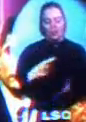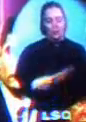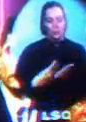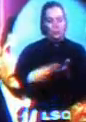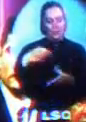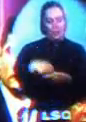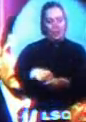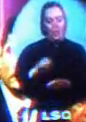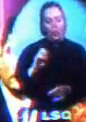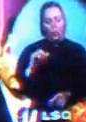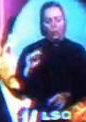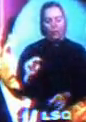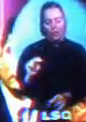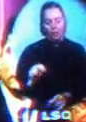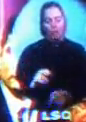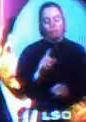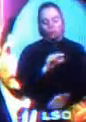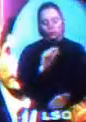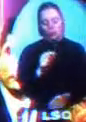not be heard.